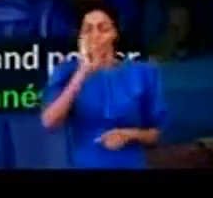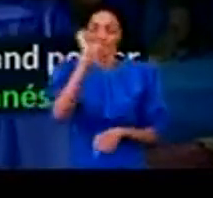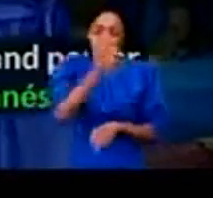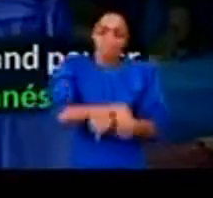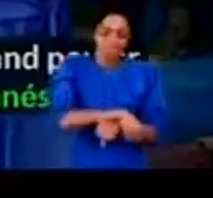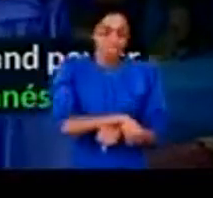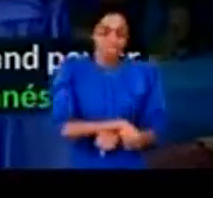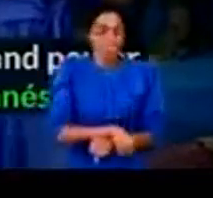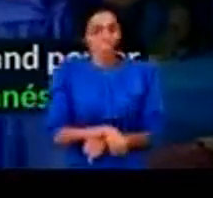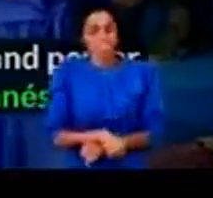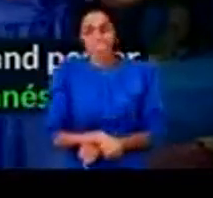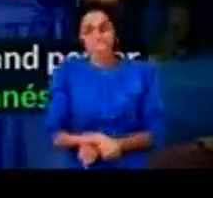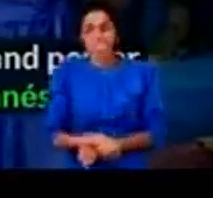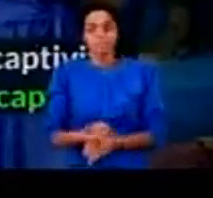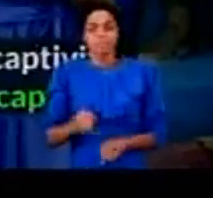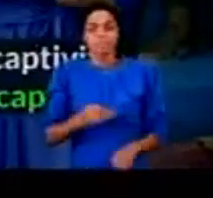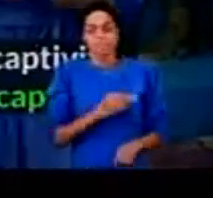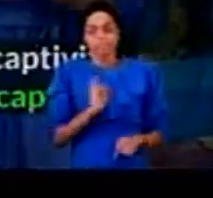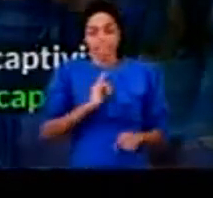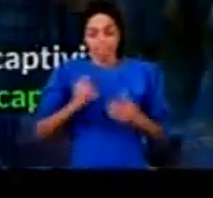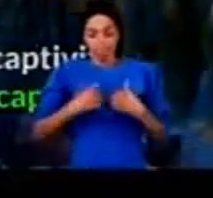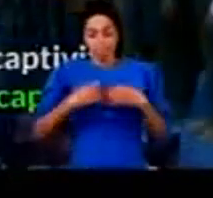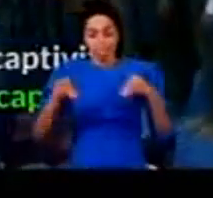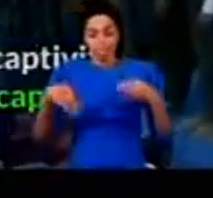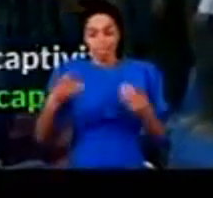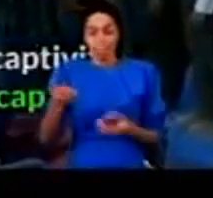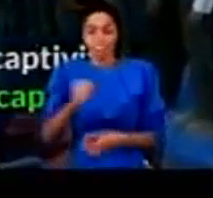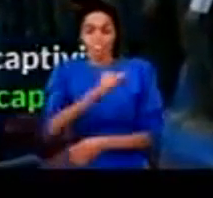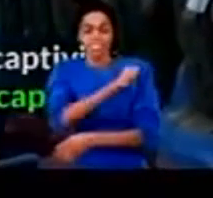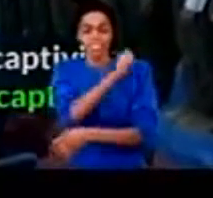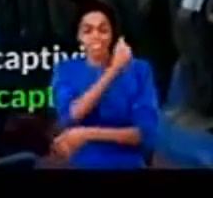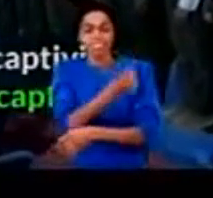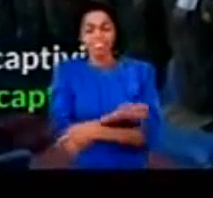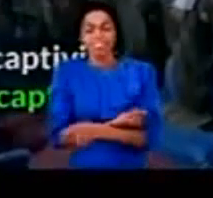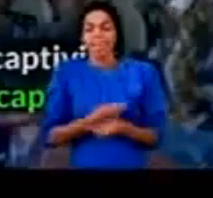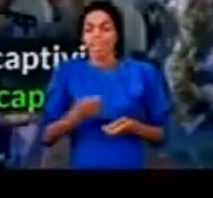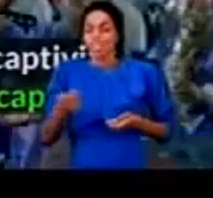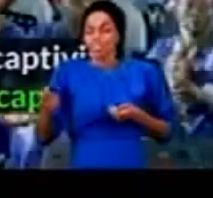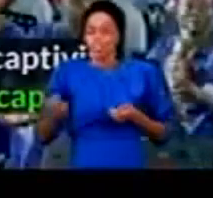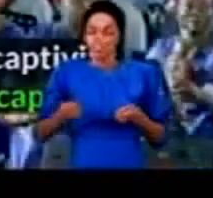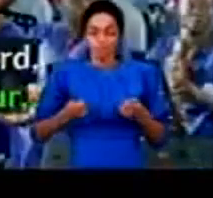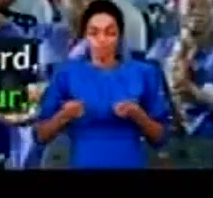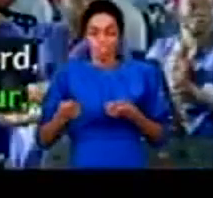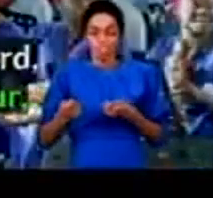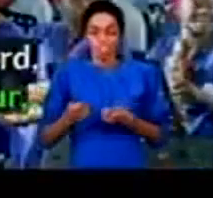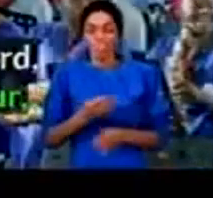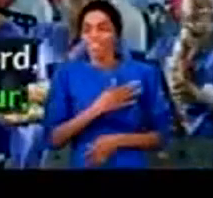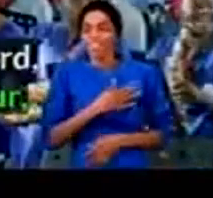To remain in captivity.